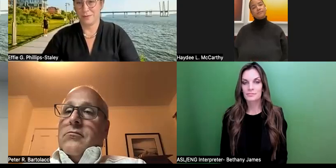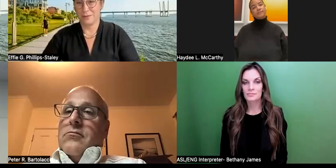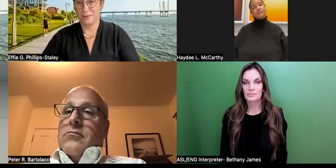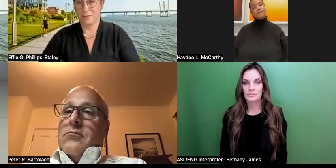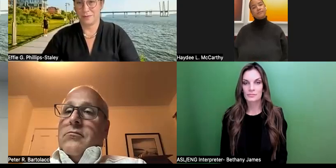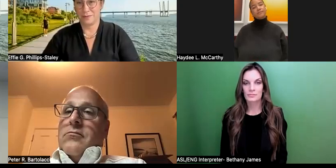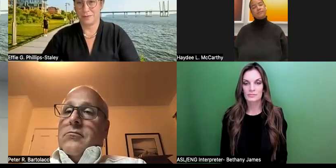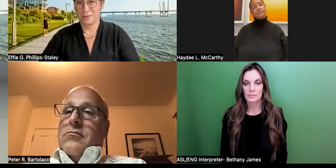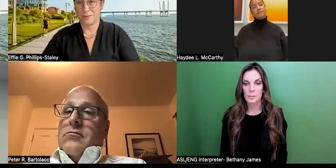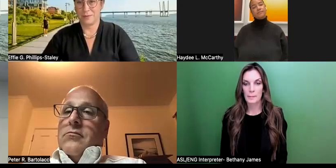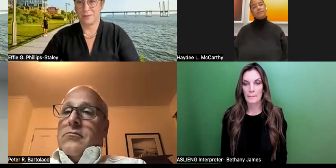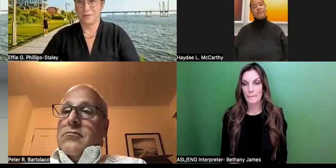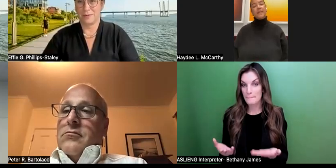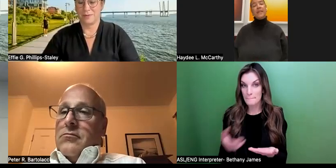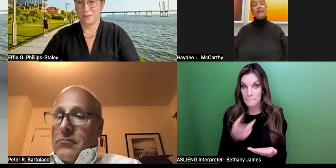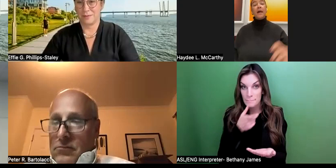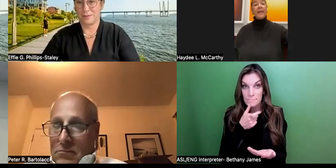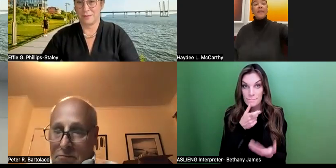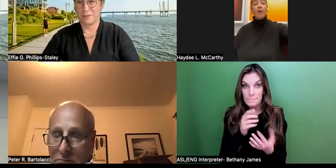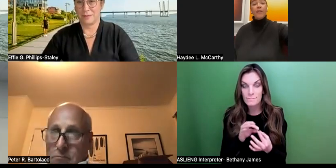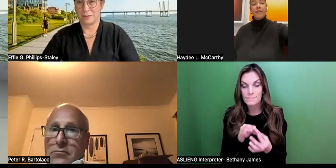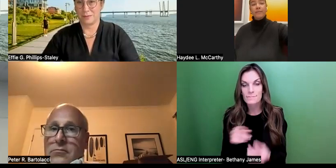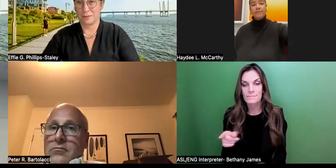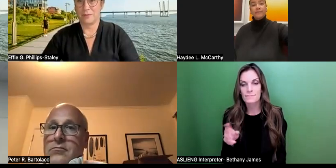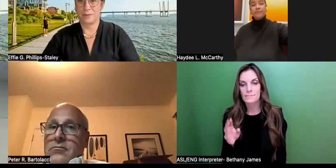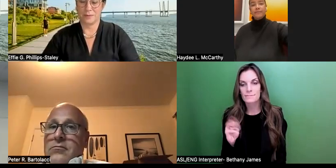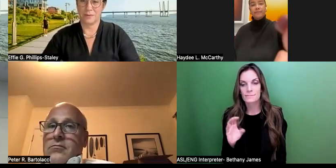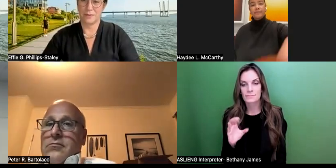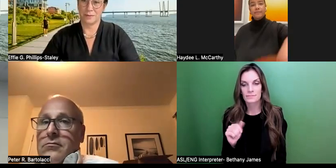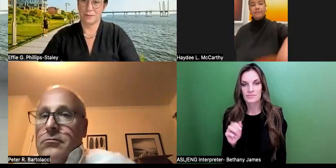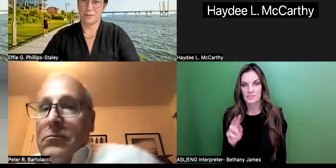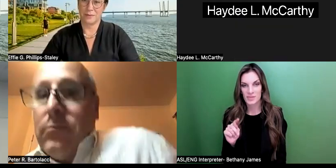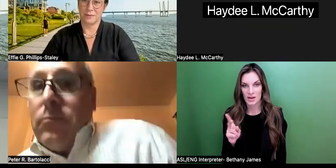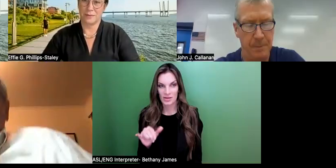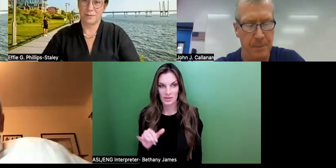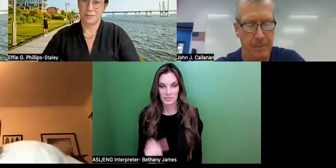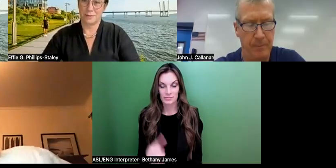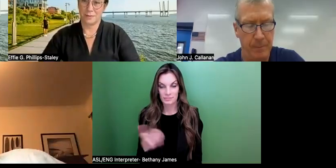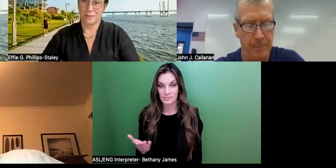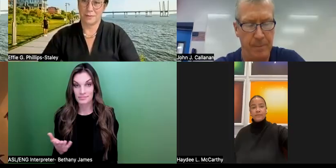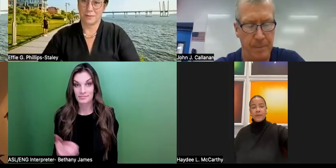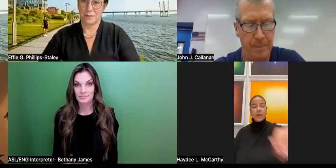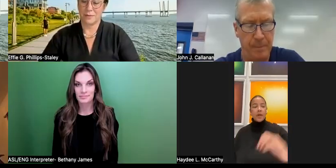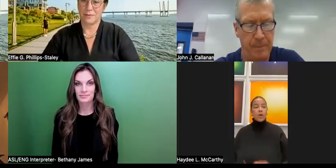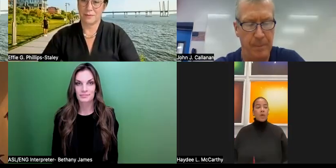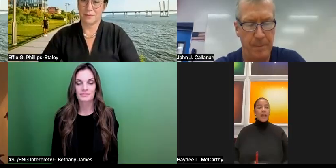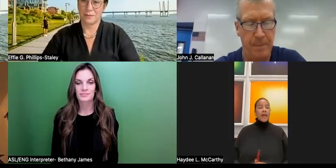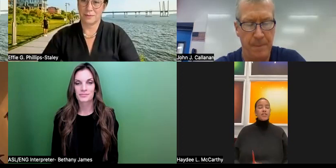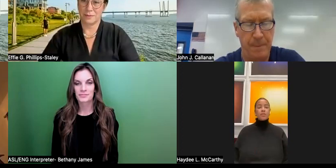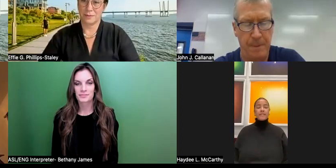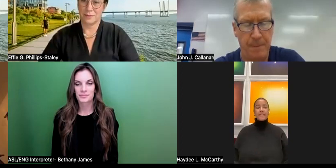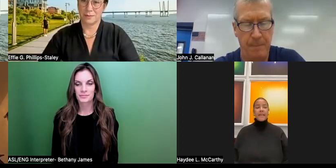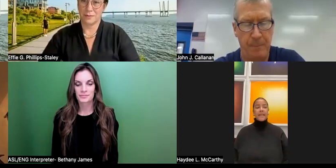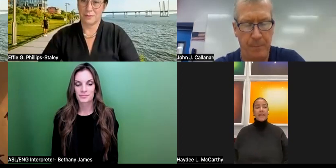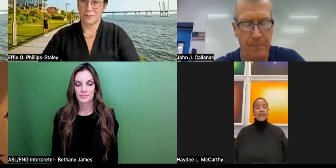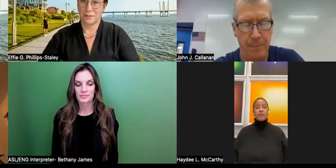Is it, I'm sorry, I couldn't see who that was. Haydee McCarthy. Go ahead. Well, I